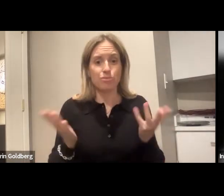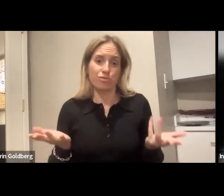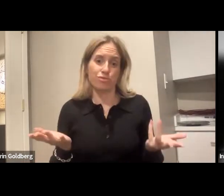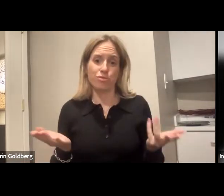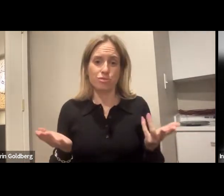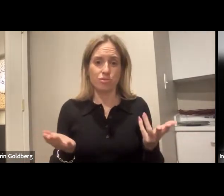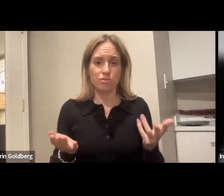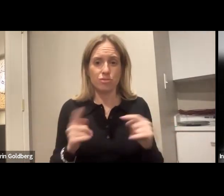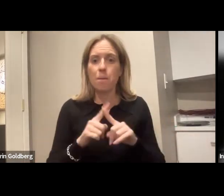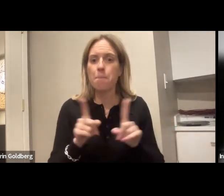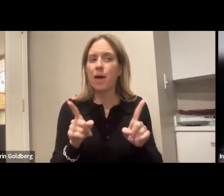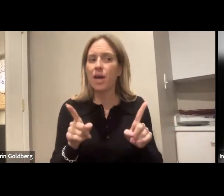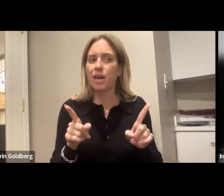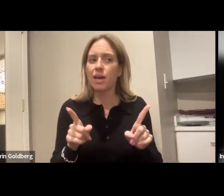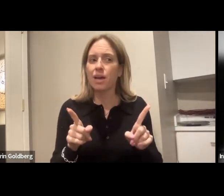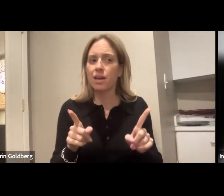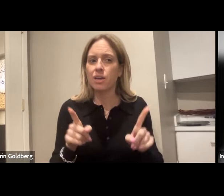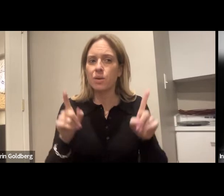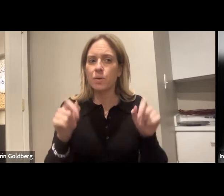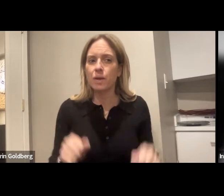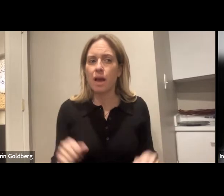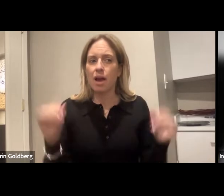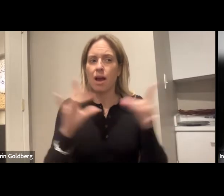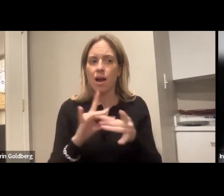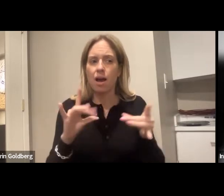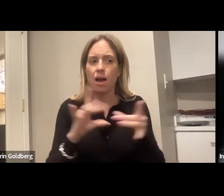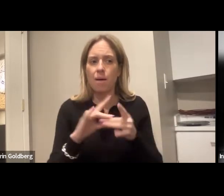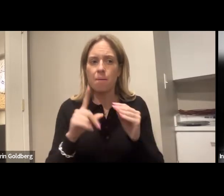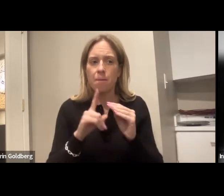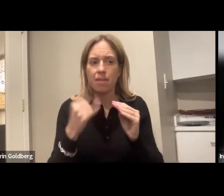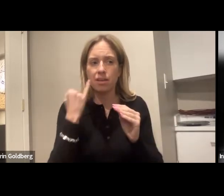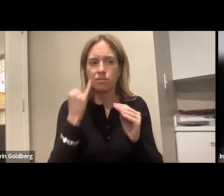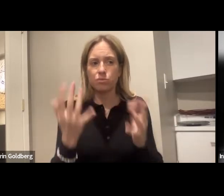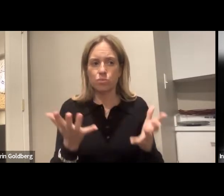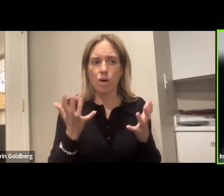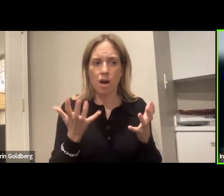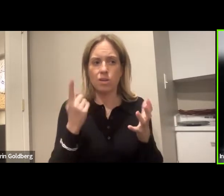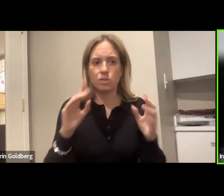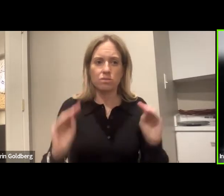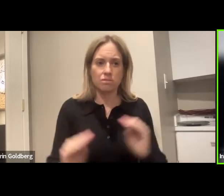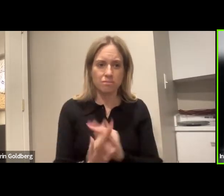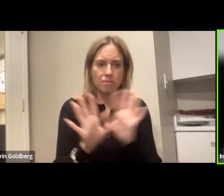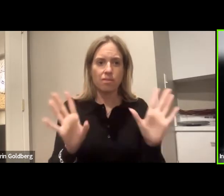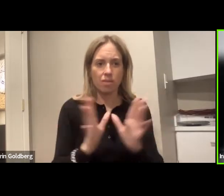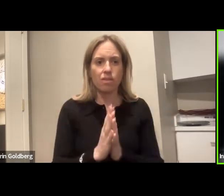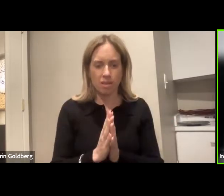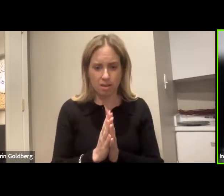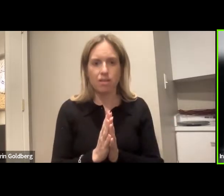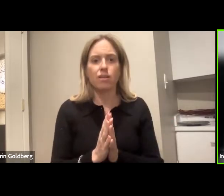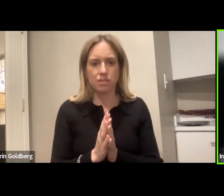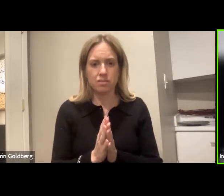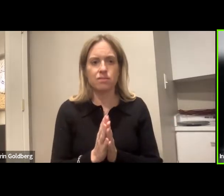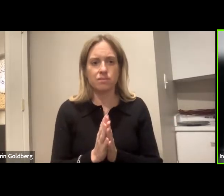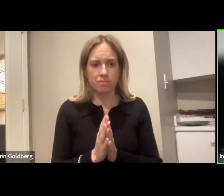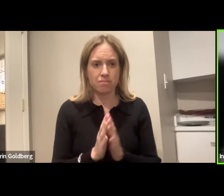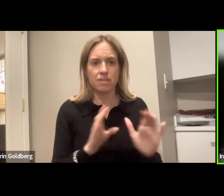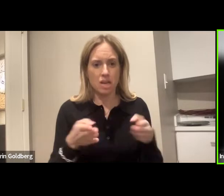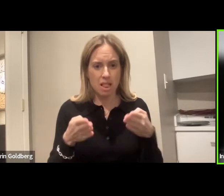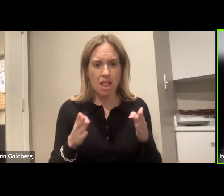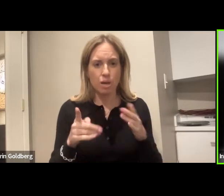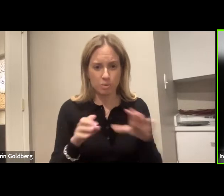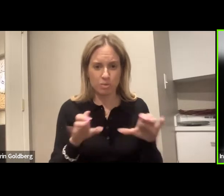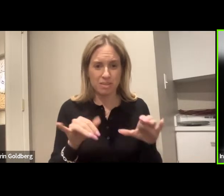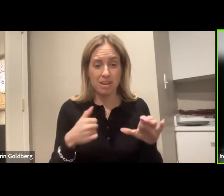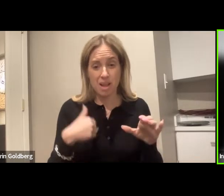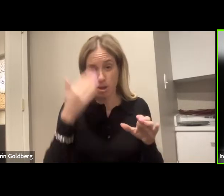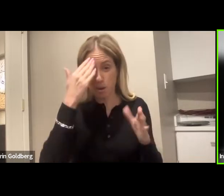but you can comment on that if you like, just to clarify. It does allow you to do it. I know sometimes